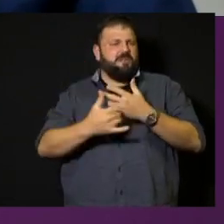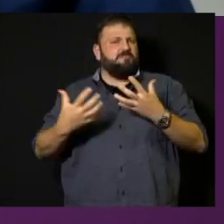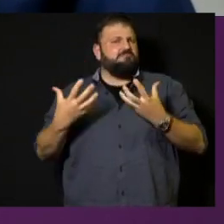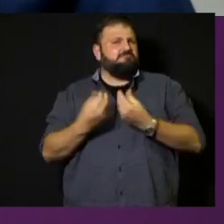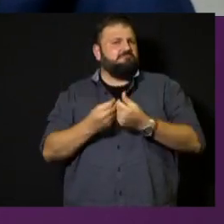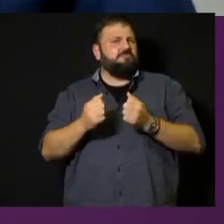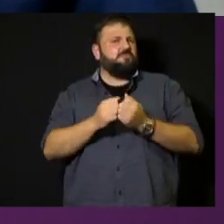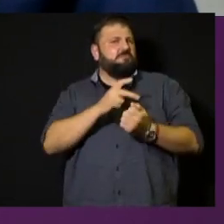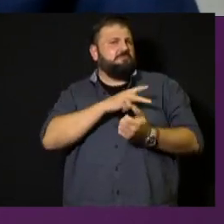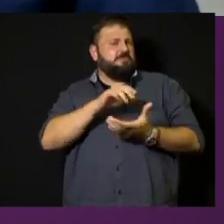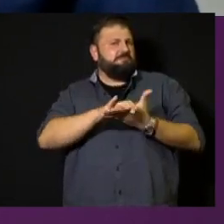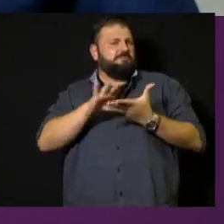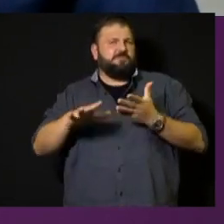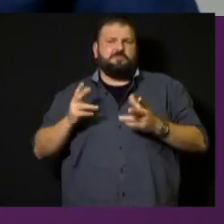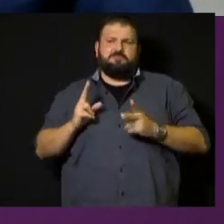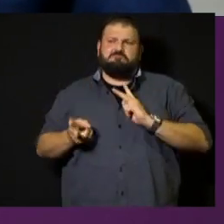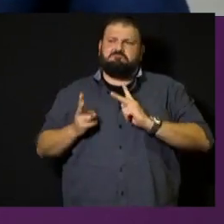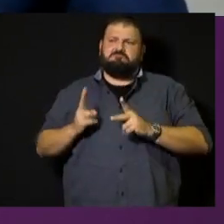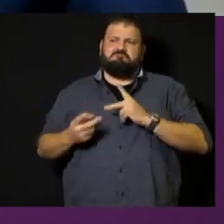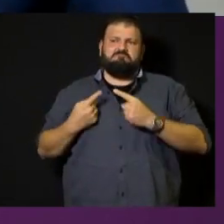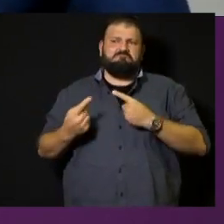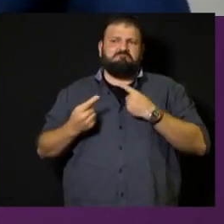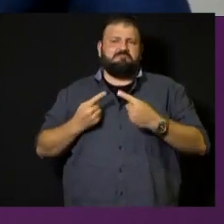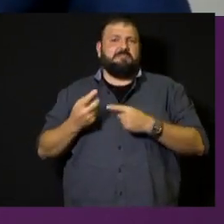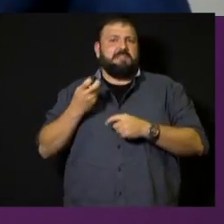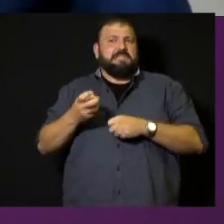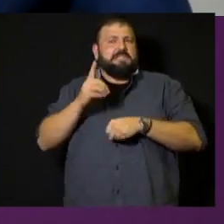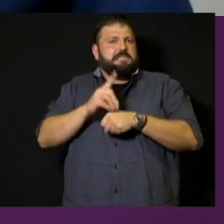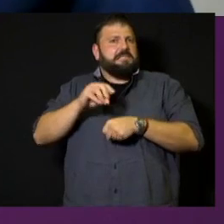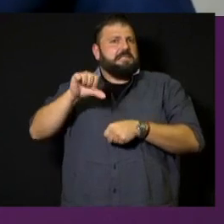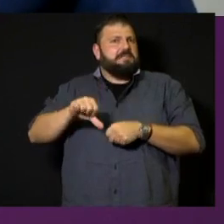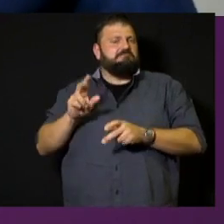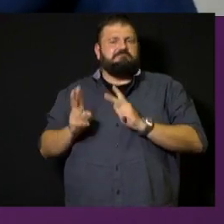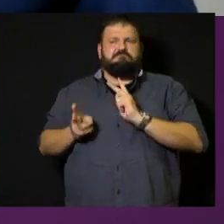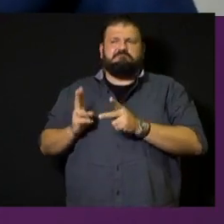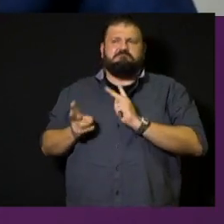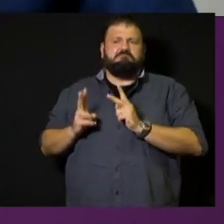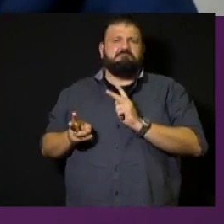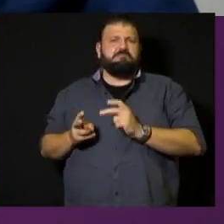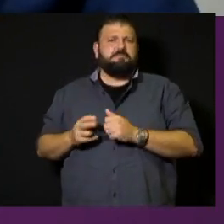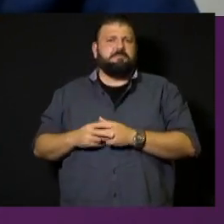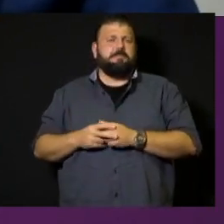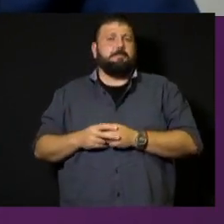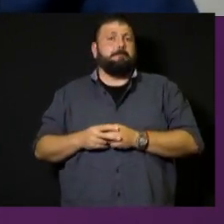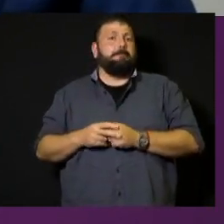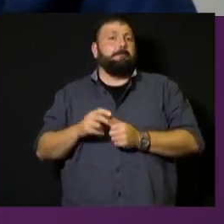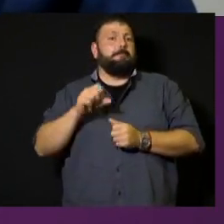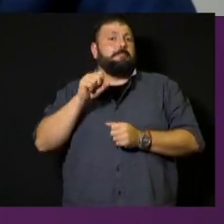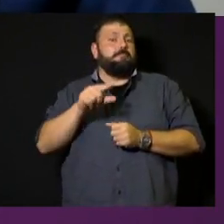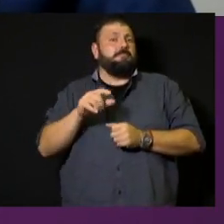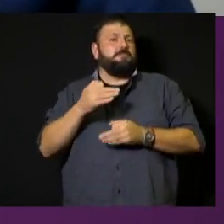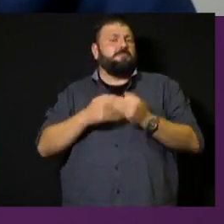wife's project, and talking about what we are discussing today,